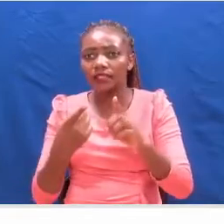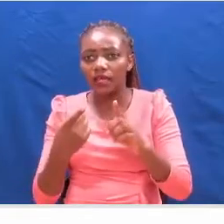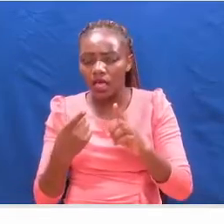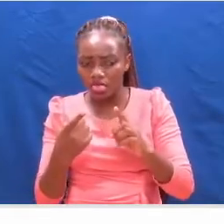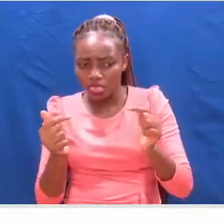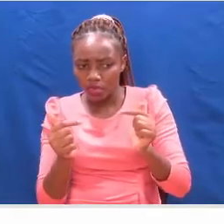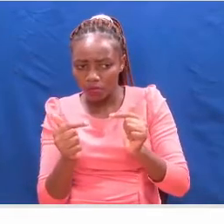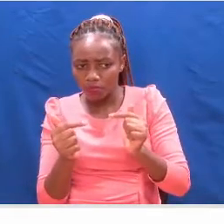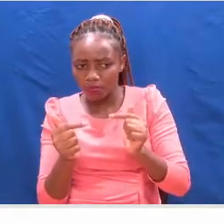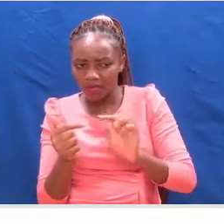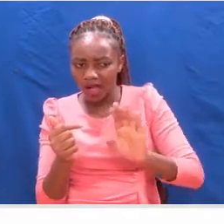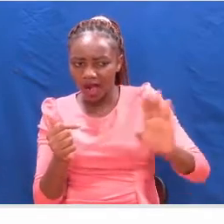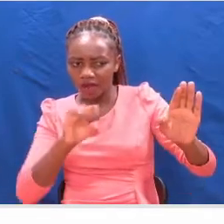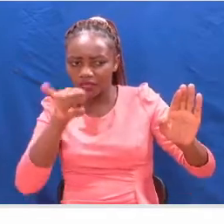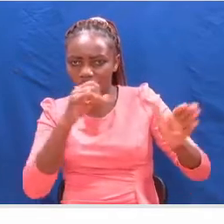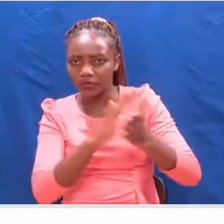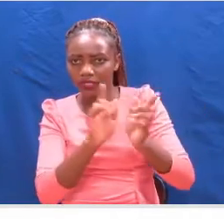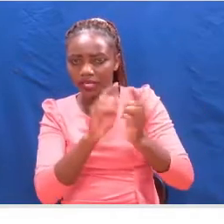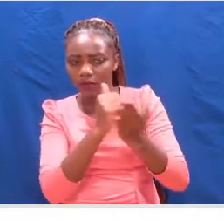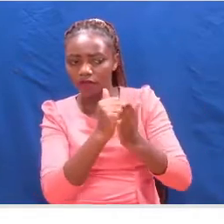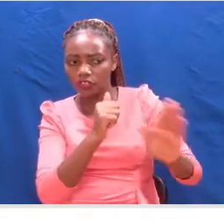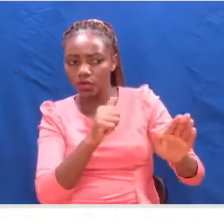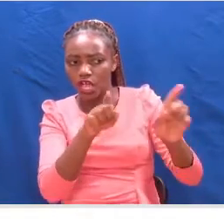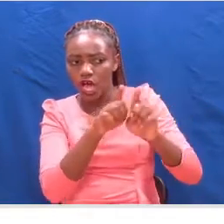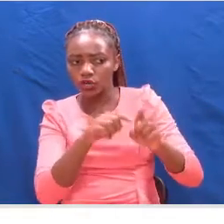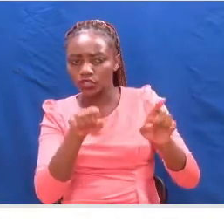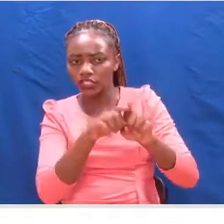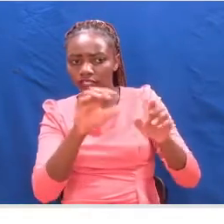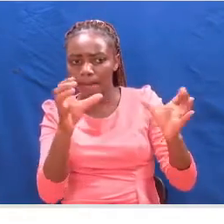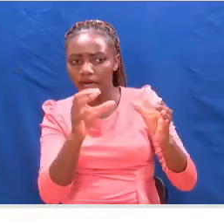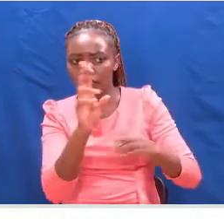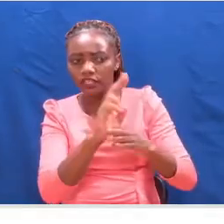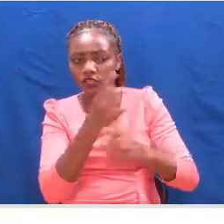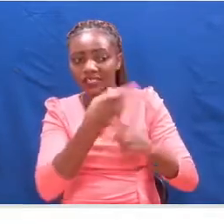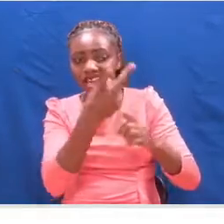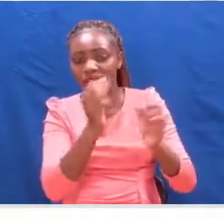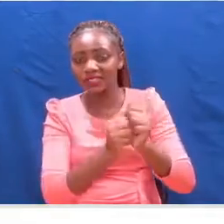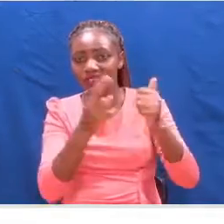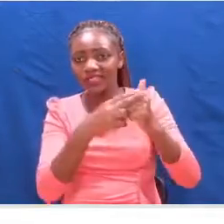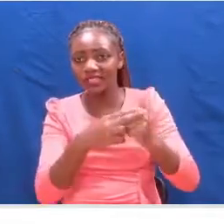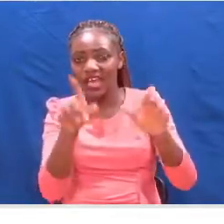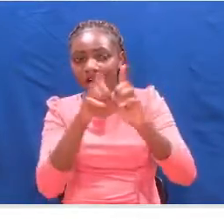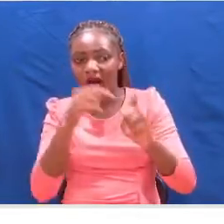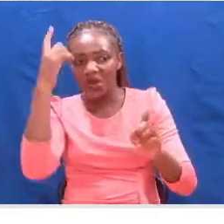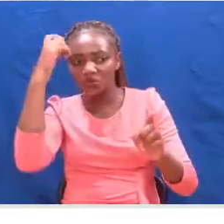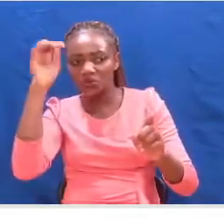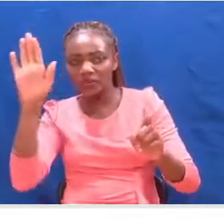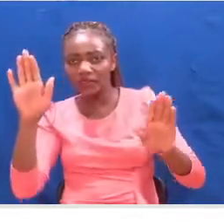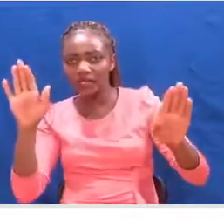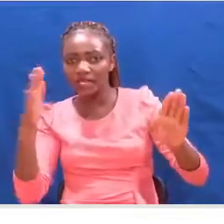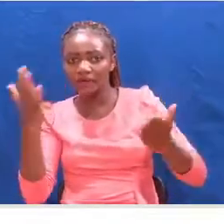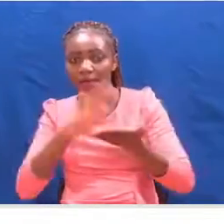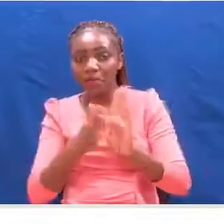its headquarters, a party which they used to secure their seats in the year 2017, their dreams seeming to become true